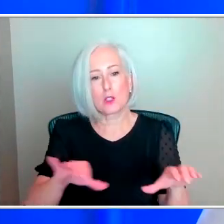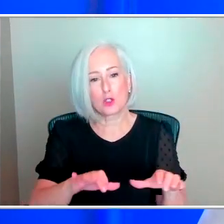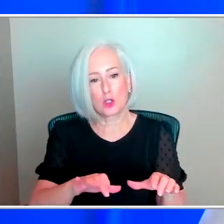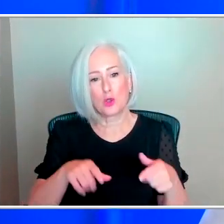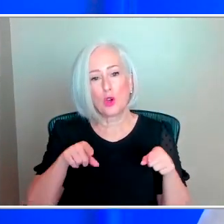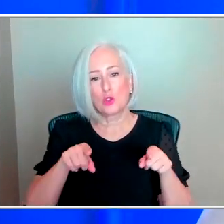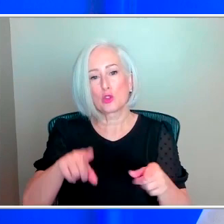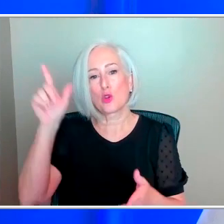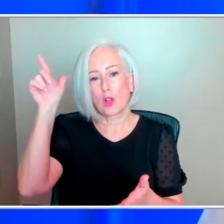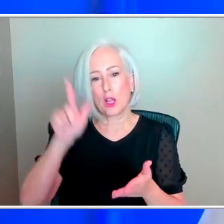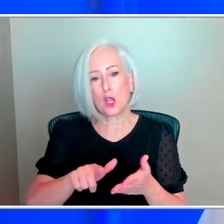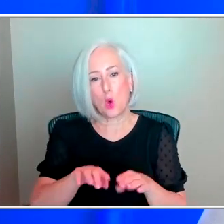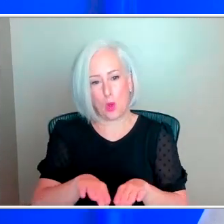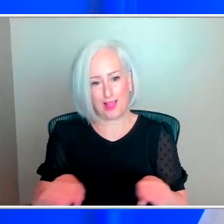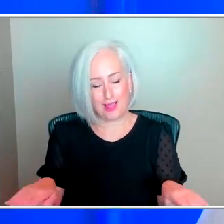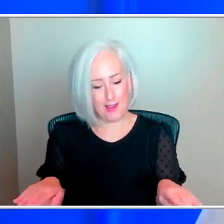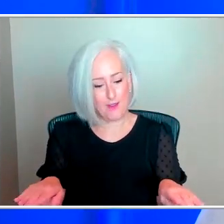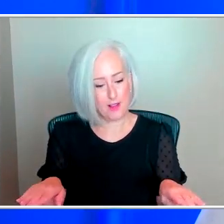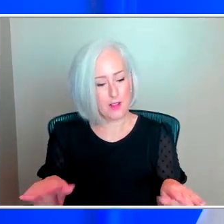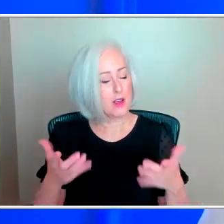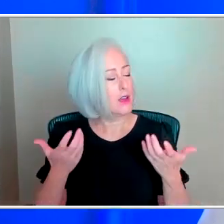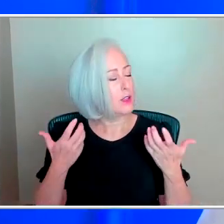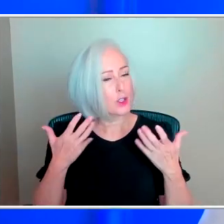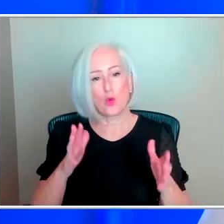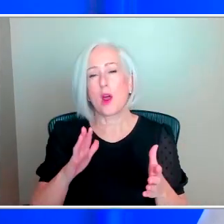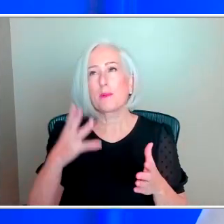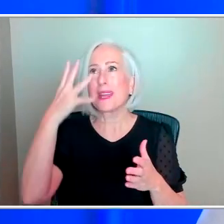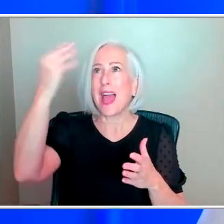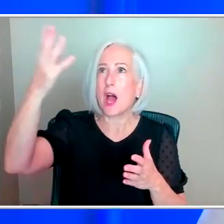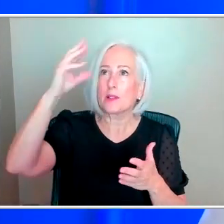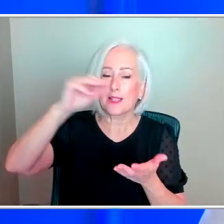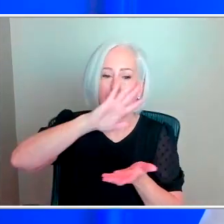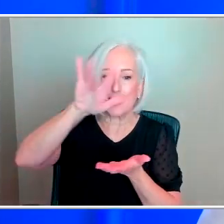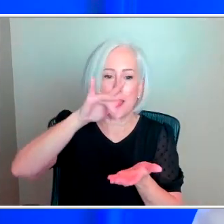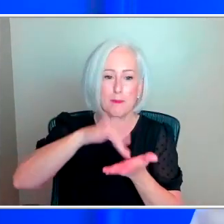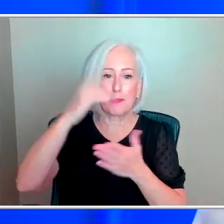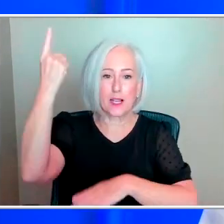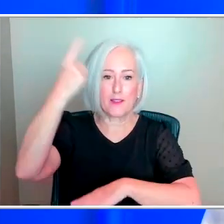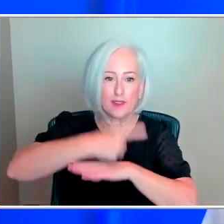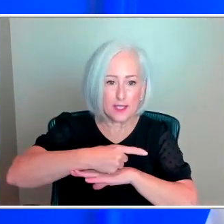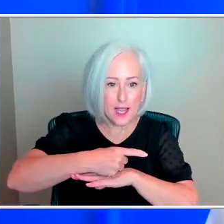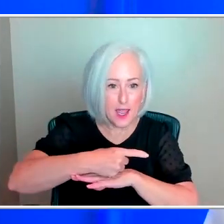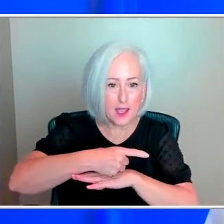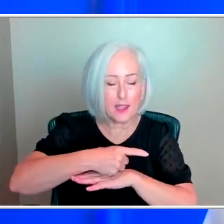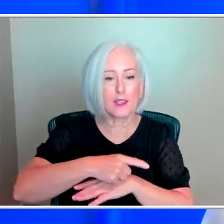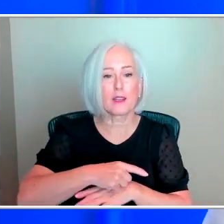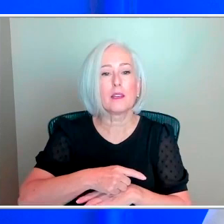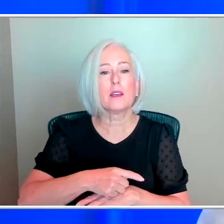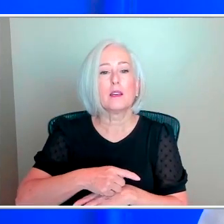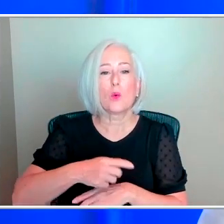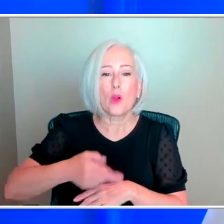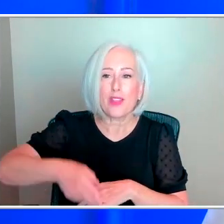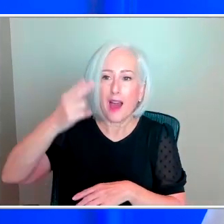be out there in the mid when the ozone levels are high or the particulates are high, so you pay attention to the